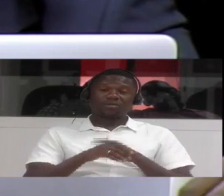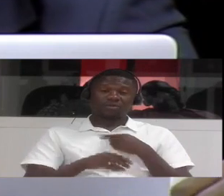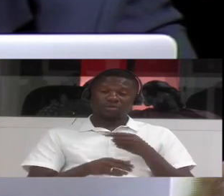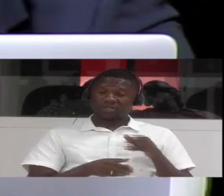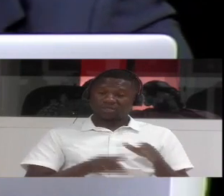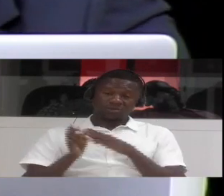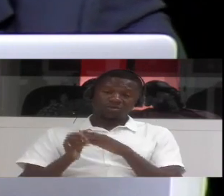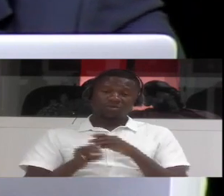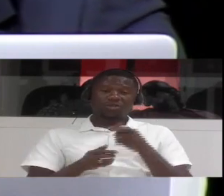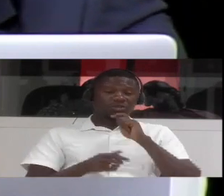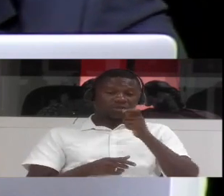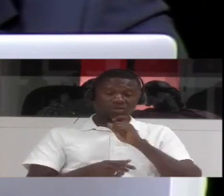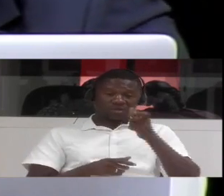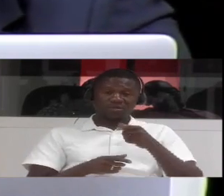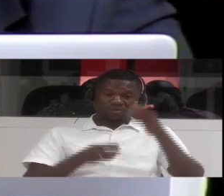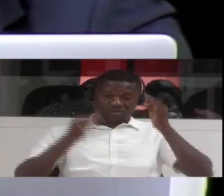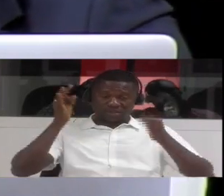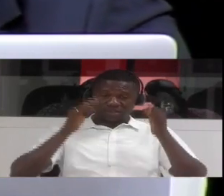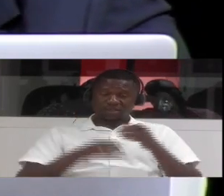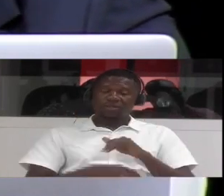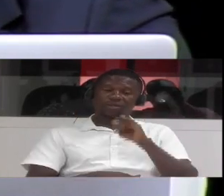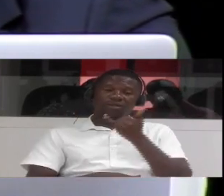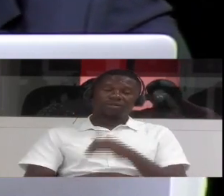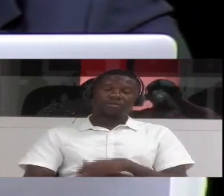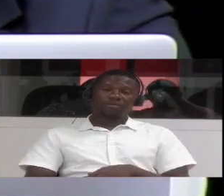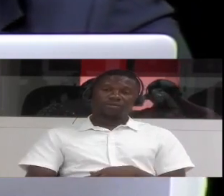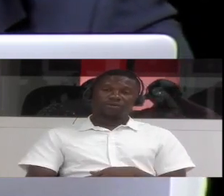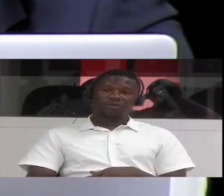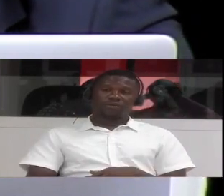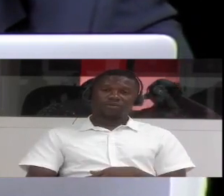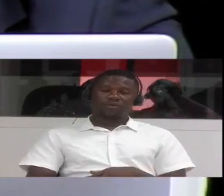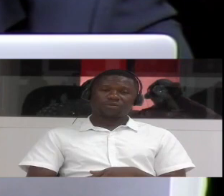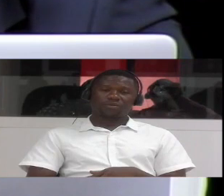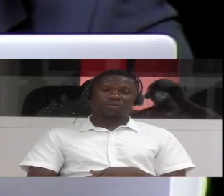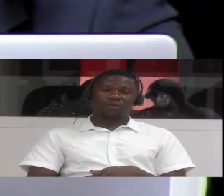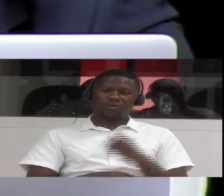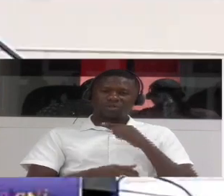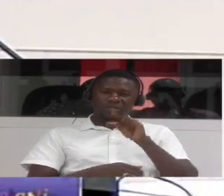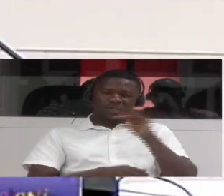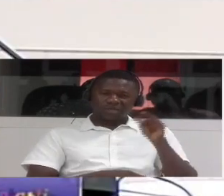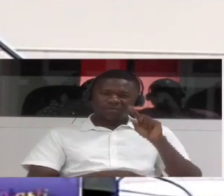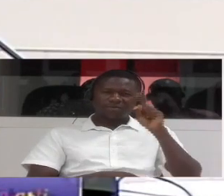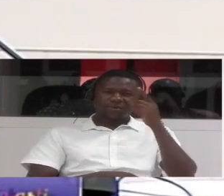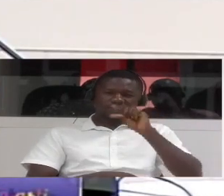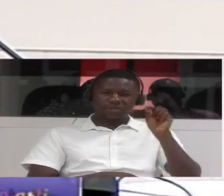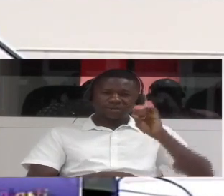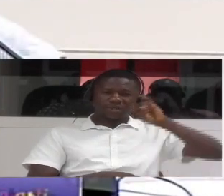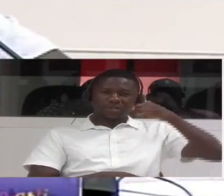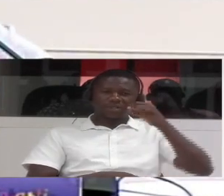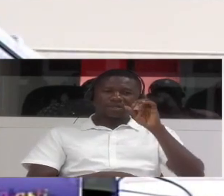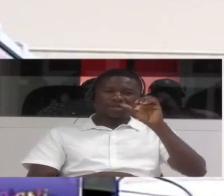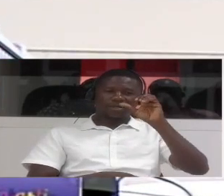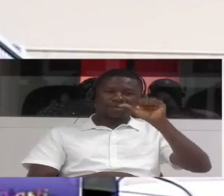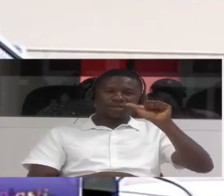right? Yes, yes. Was it Jacqueline? Jacqueline, yeah. Thank you very much. Yeah. Thank